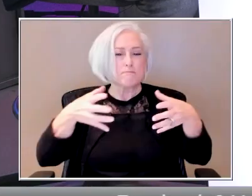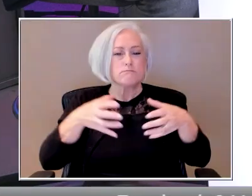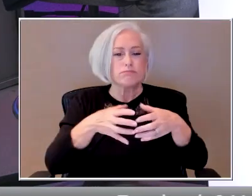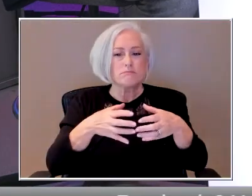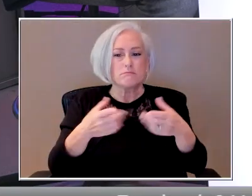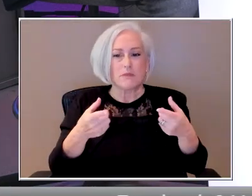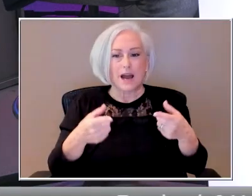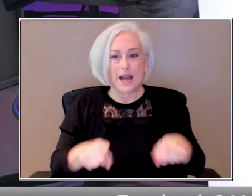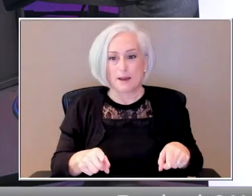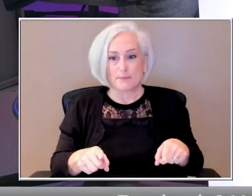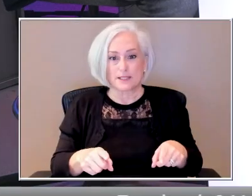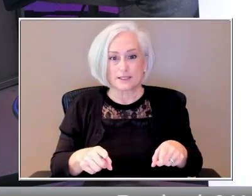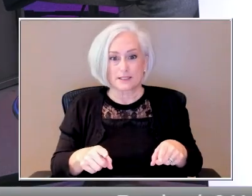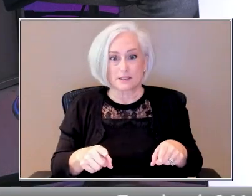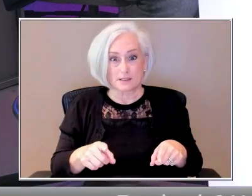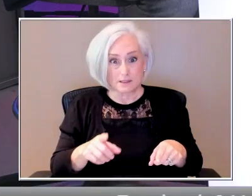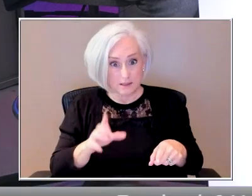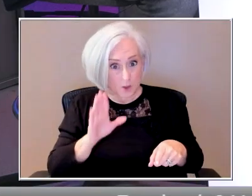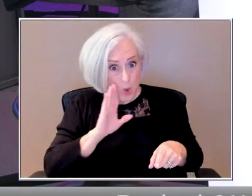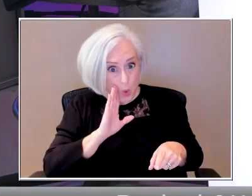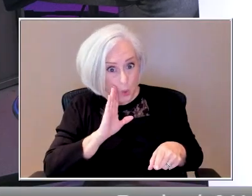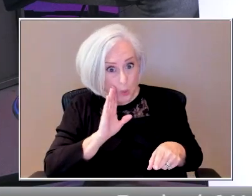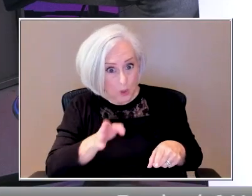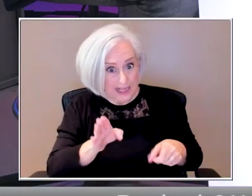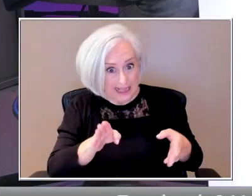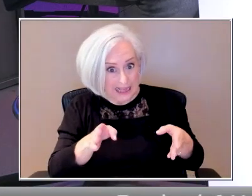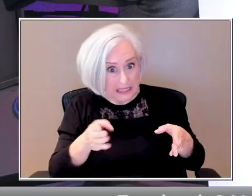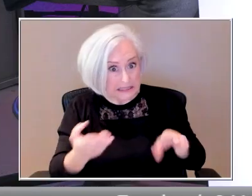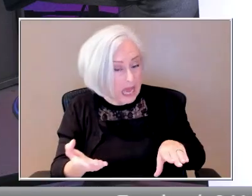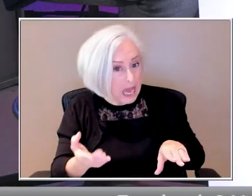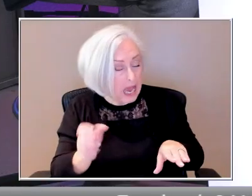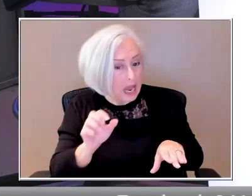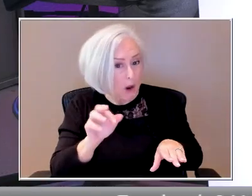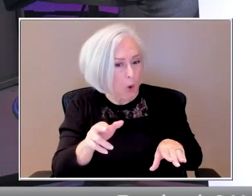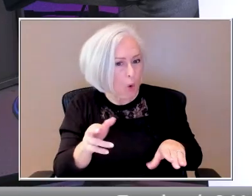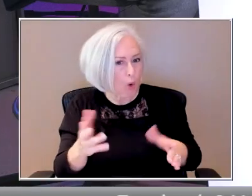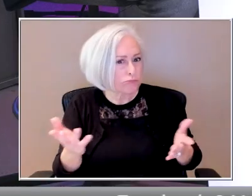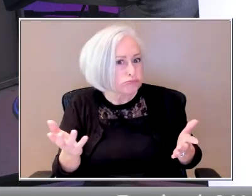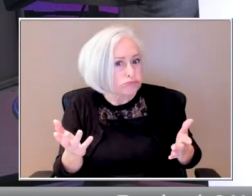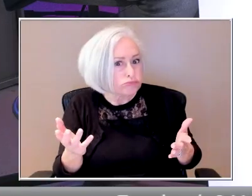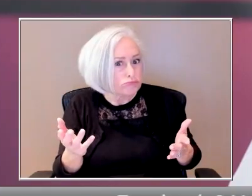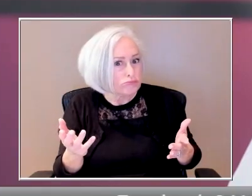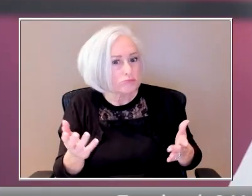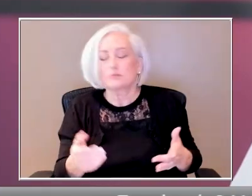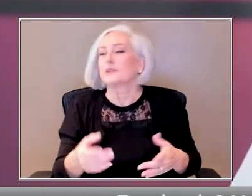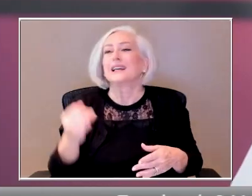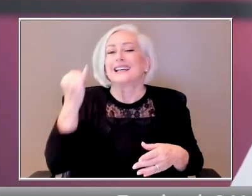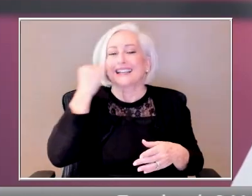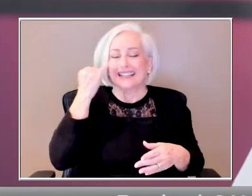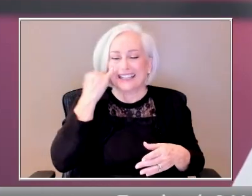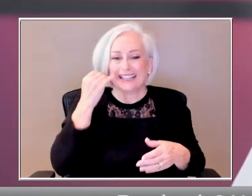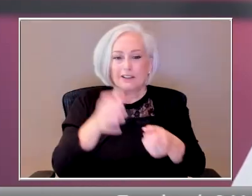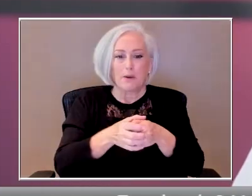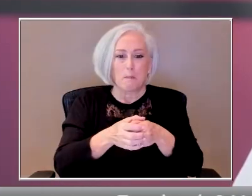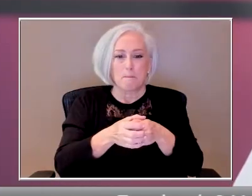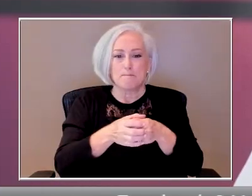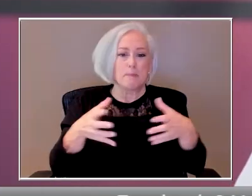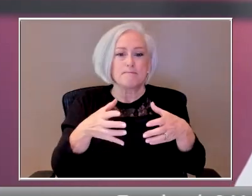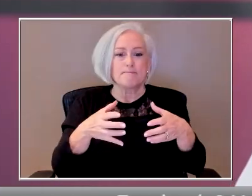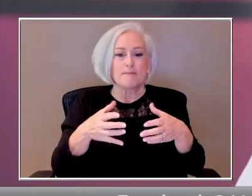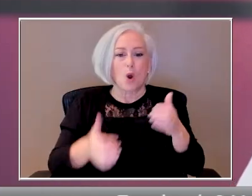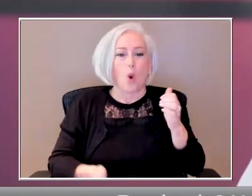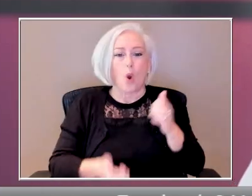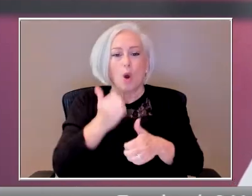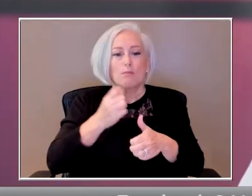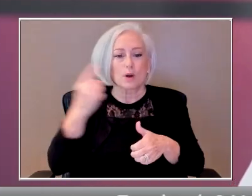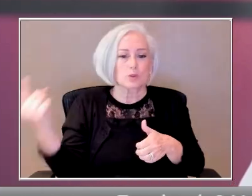is it fatal? Is there hope if it ruptures? If it ruptures, it's almost always fatal, Oh my